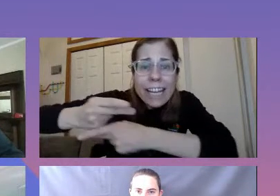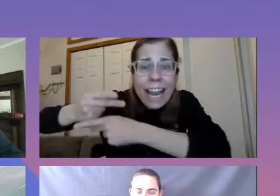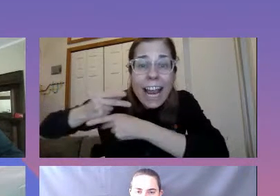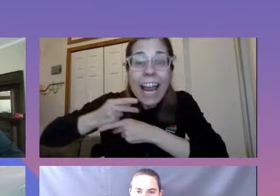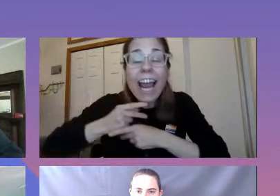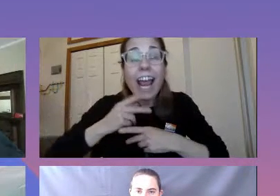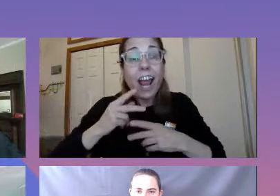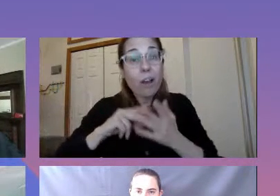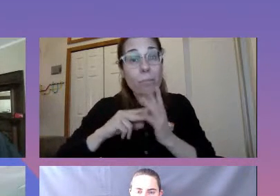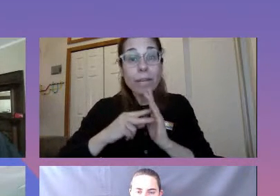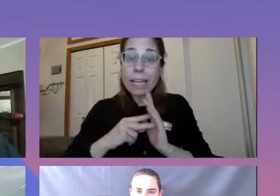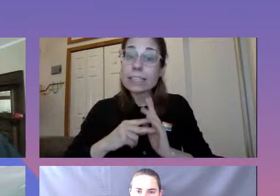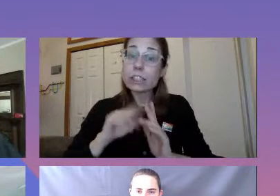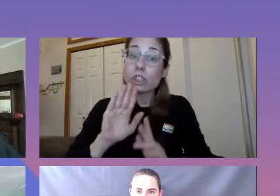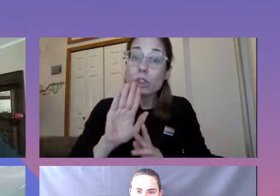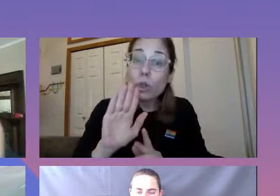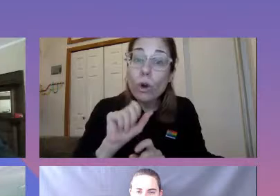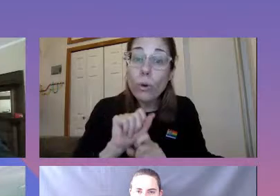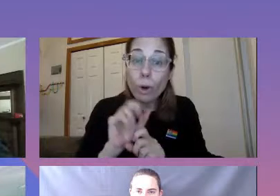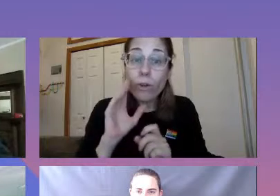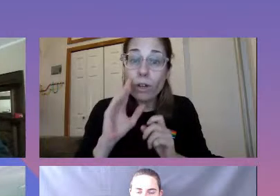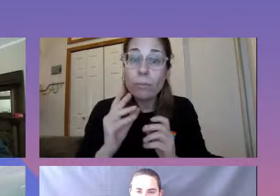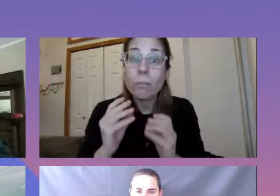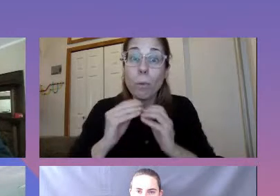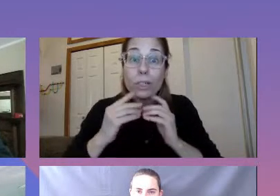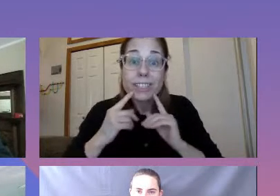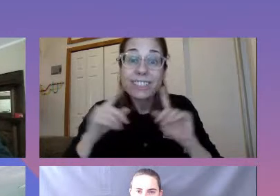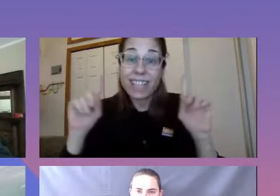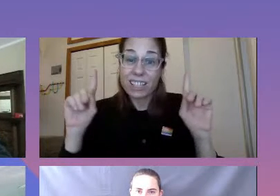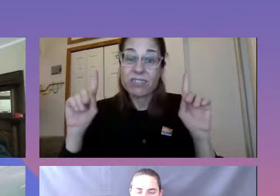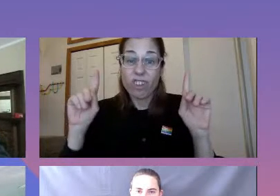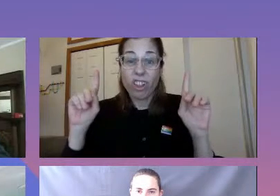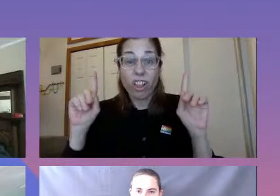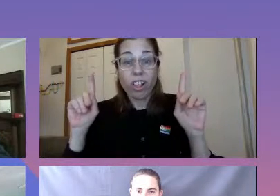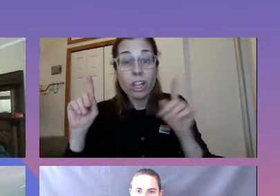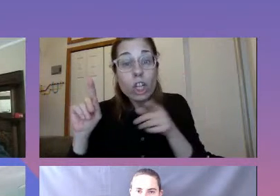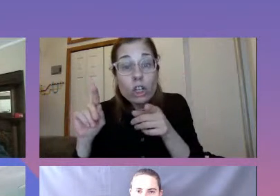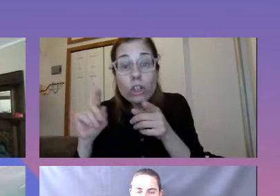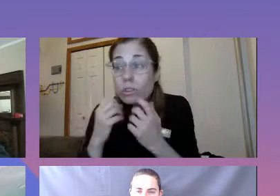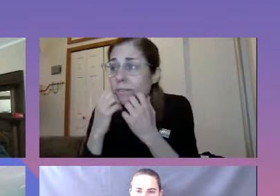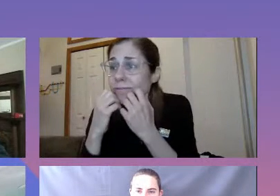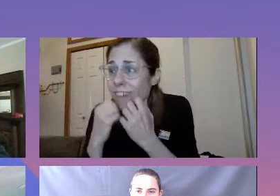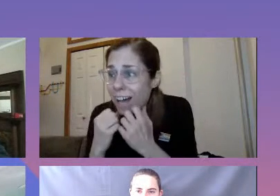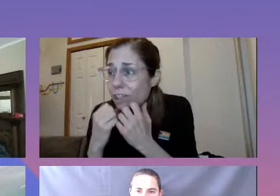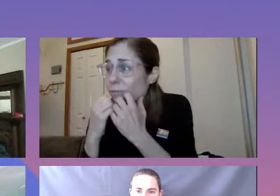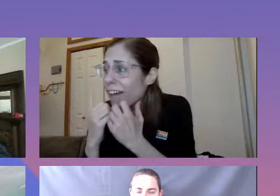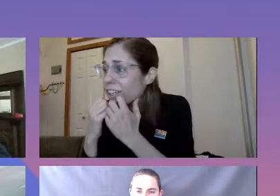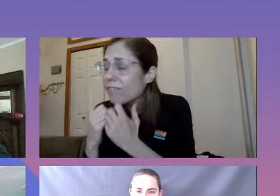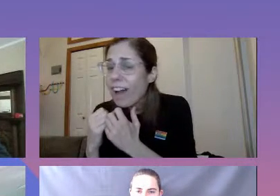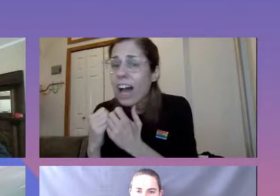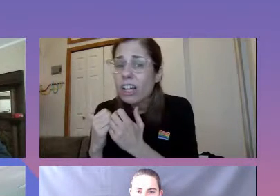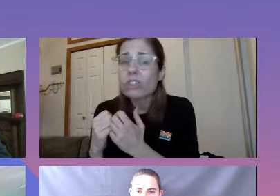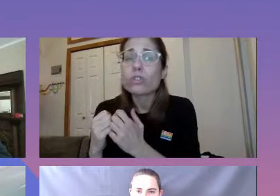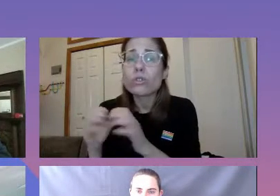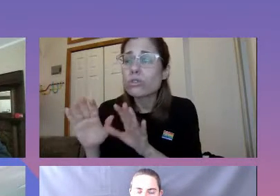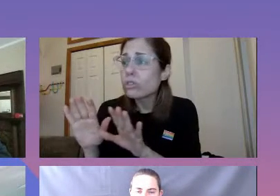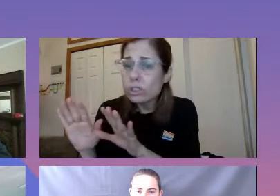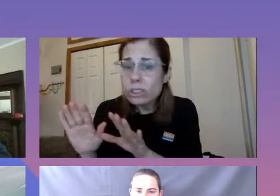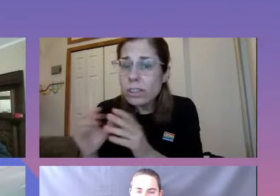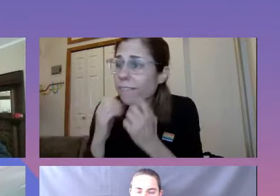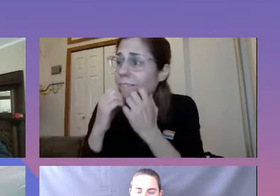work because you valued them, you valued their life, and then you're trying to honor also like everything they might